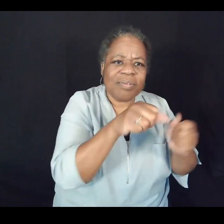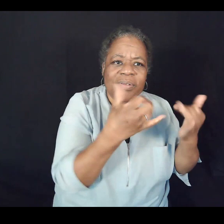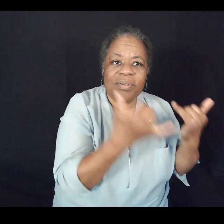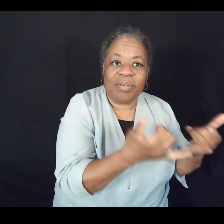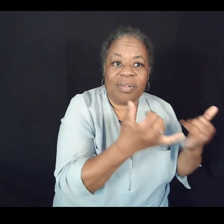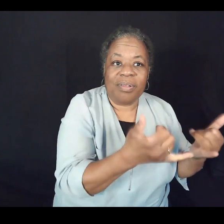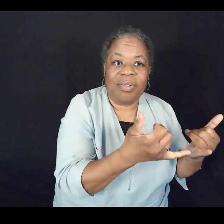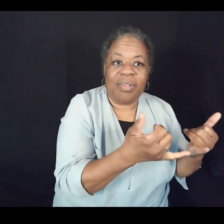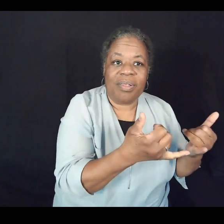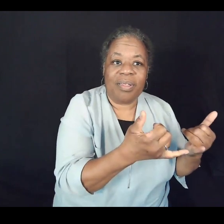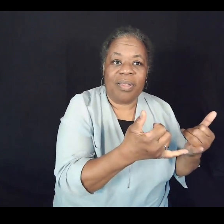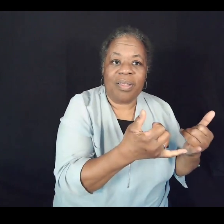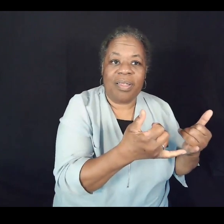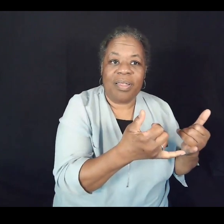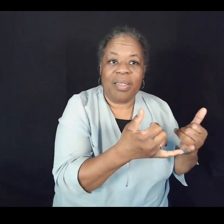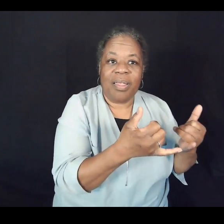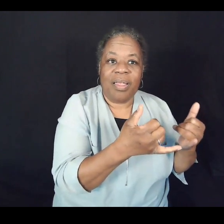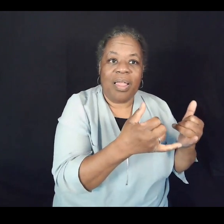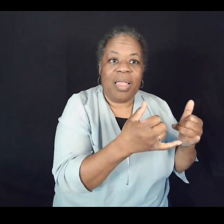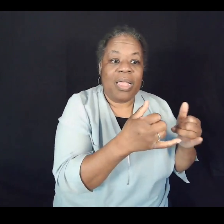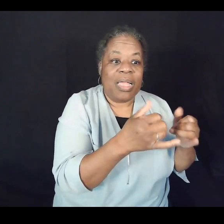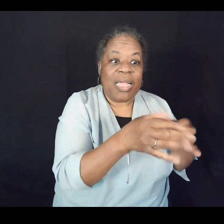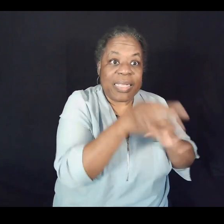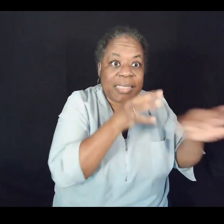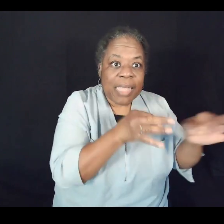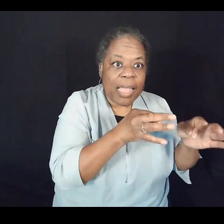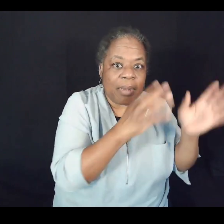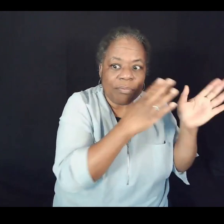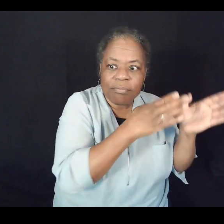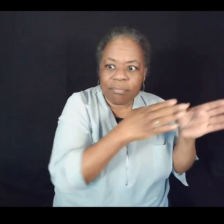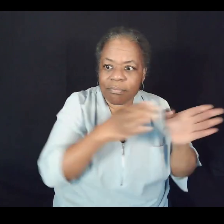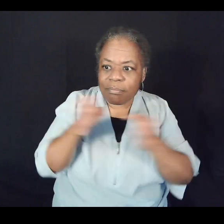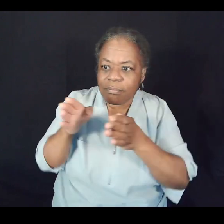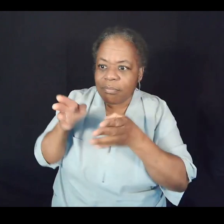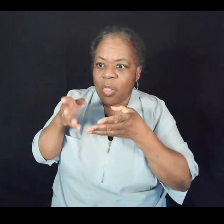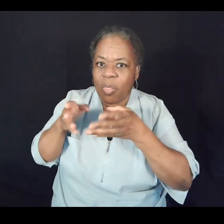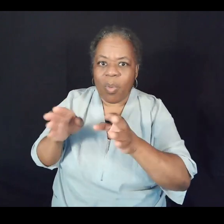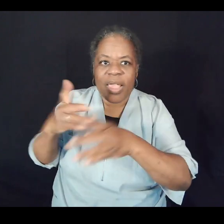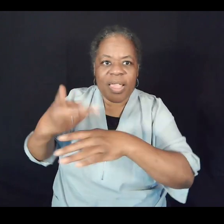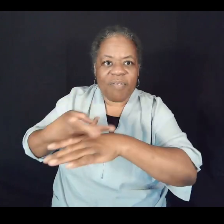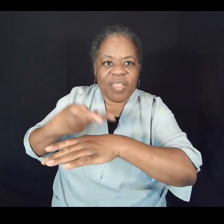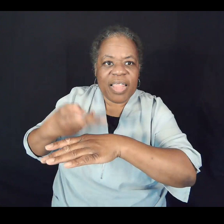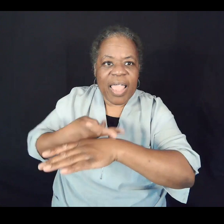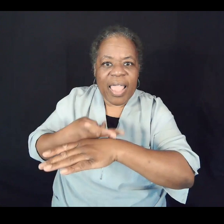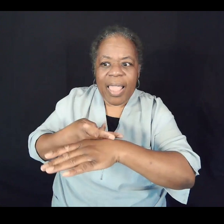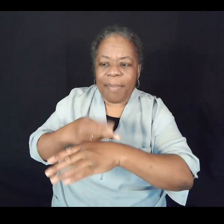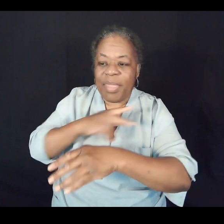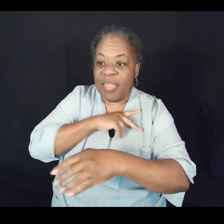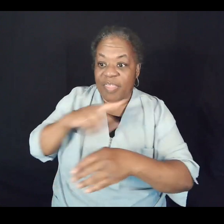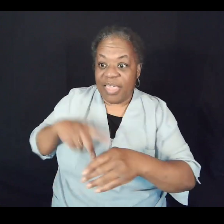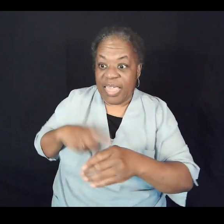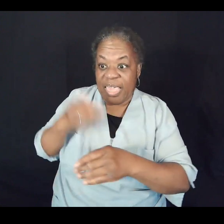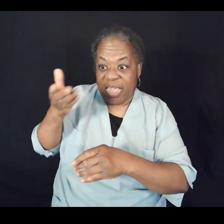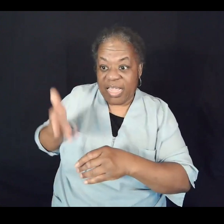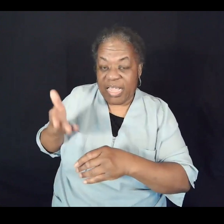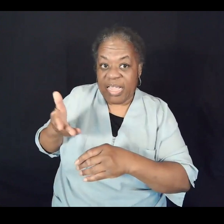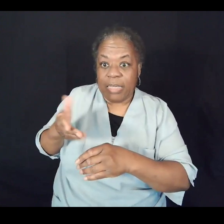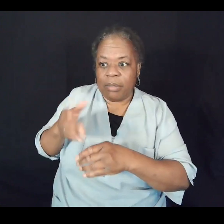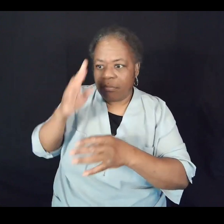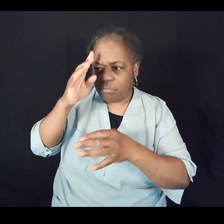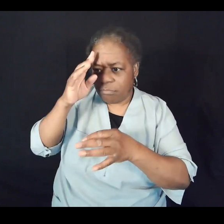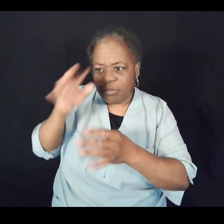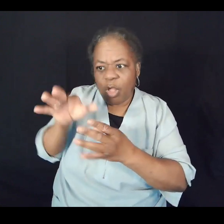Look at the way of the Lamb instead. Here the King chose to die and be sacrificed so that all